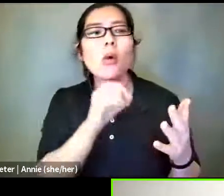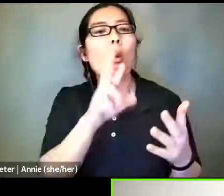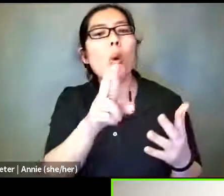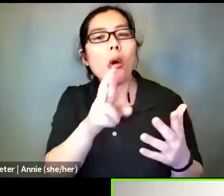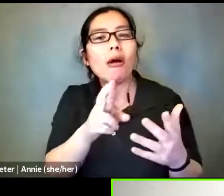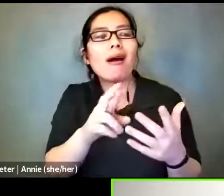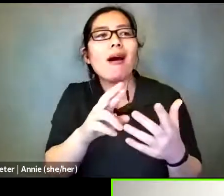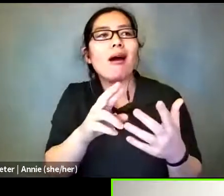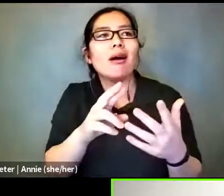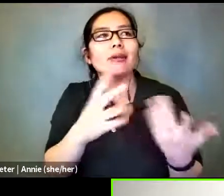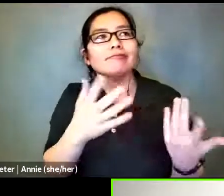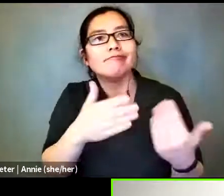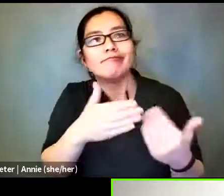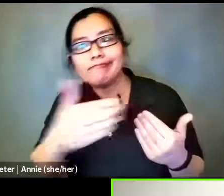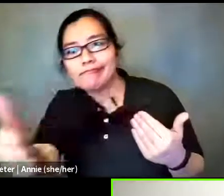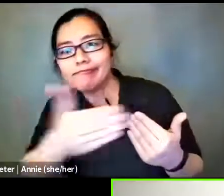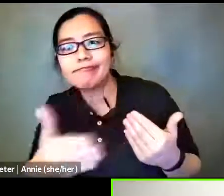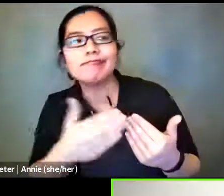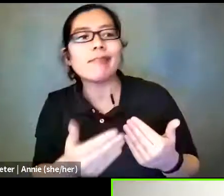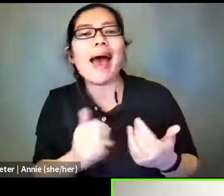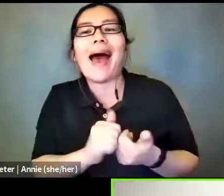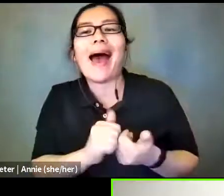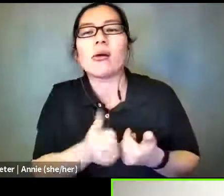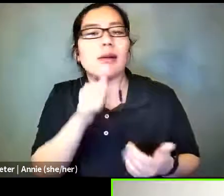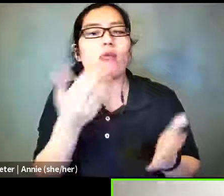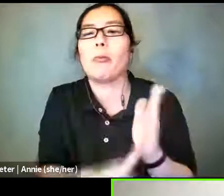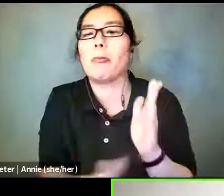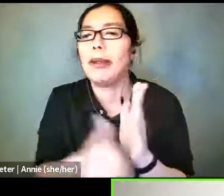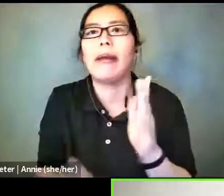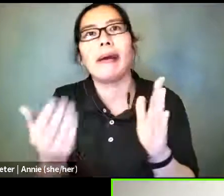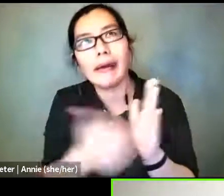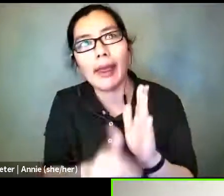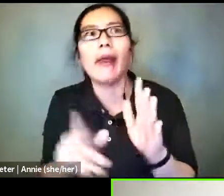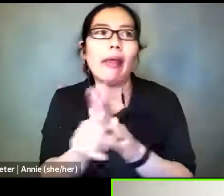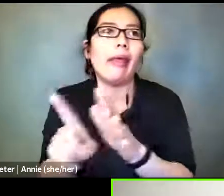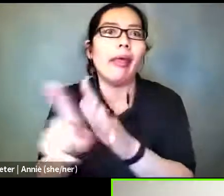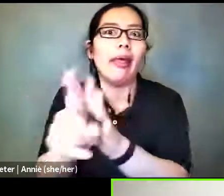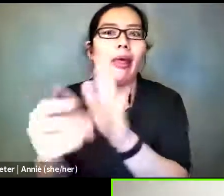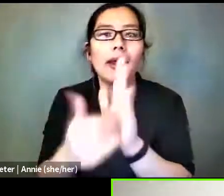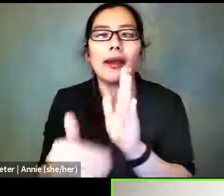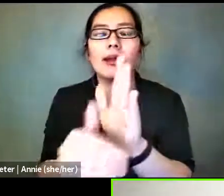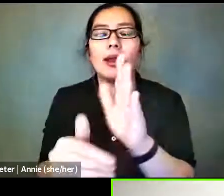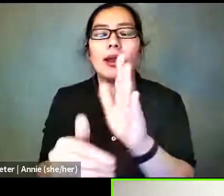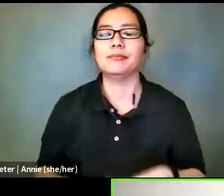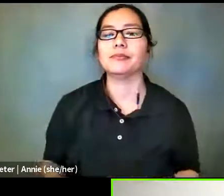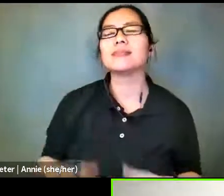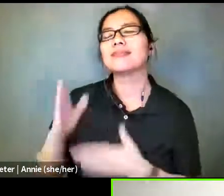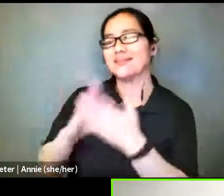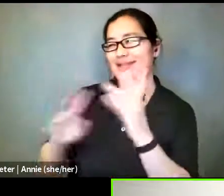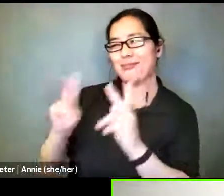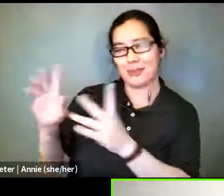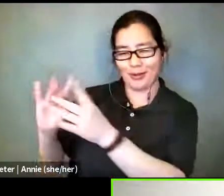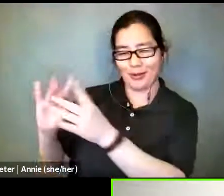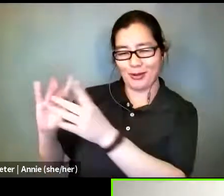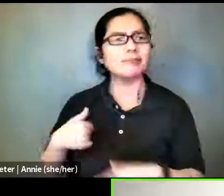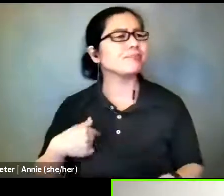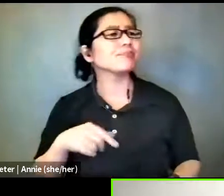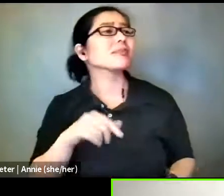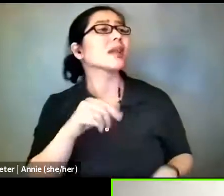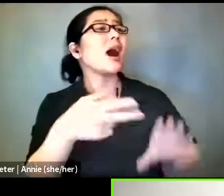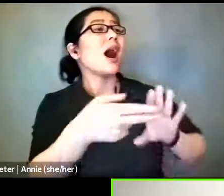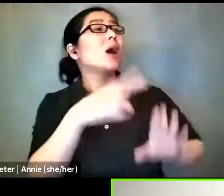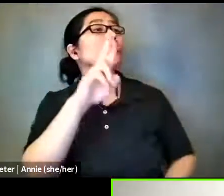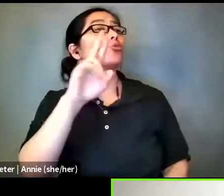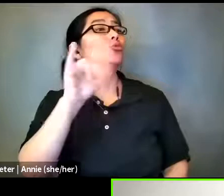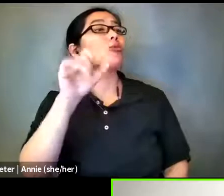again? And I've heard so many people say, well, I'm not racist because I've done this thing, but now I've done this one thing and you say